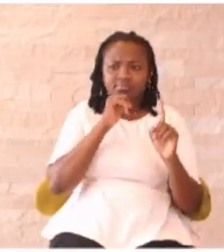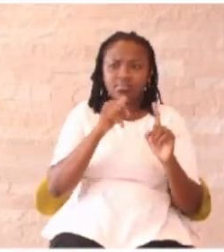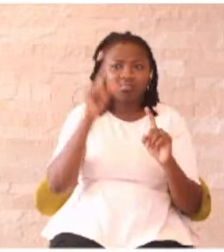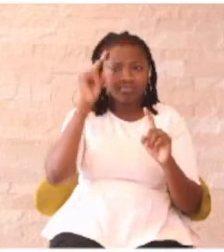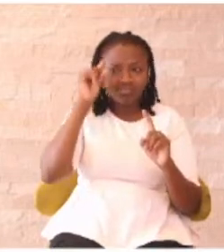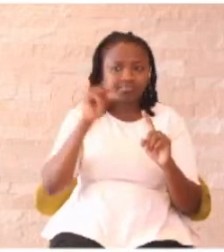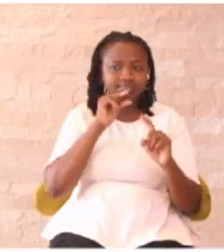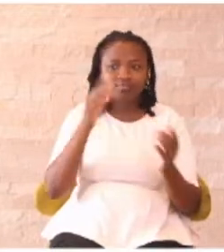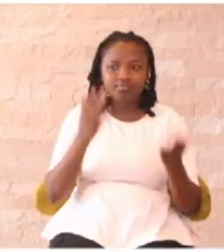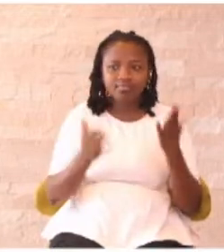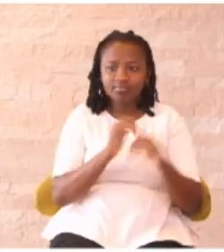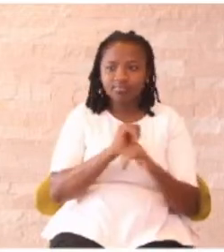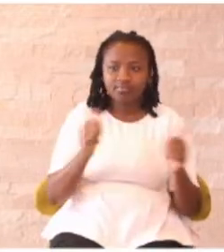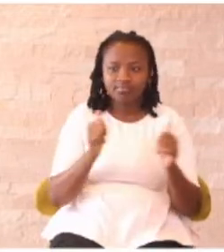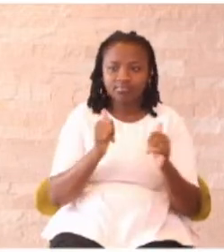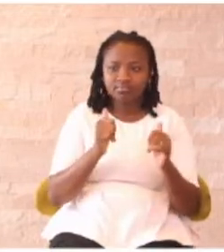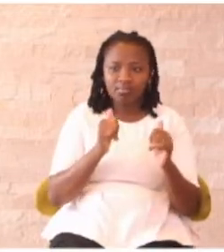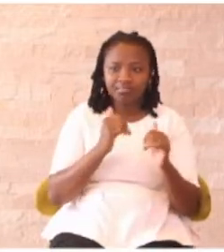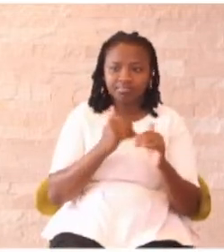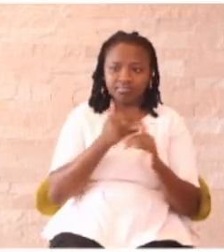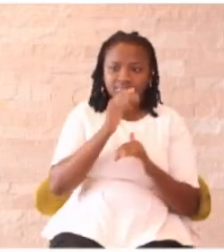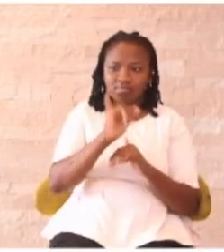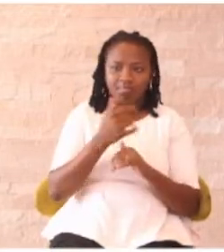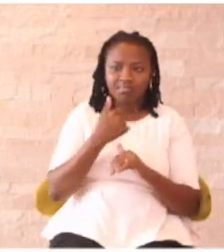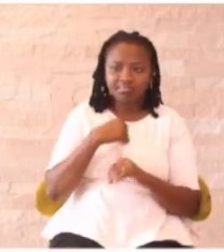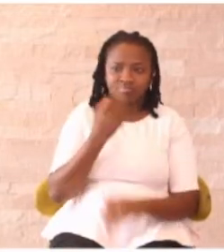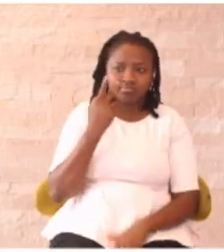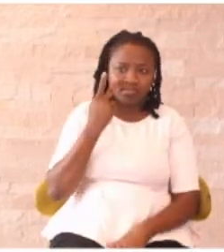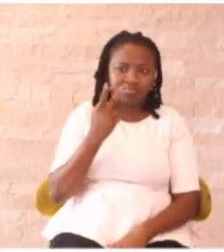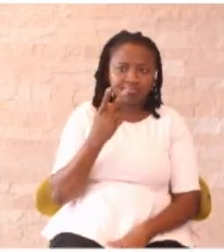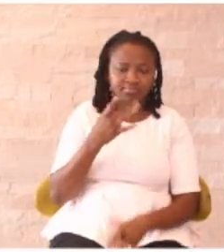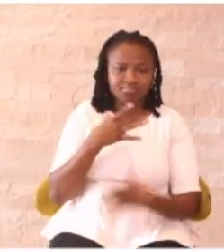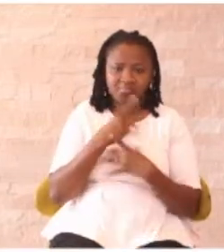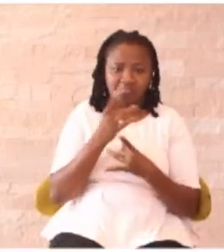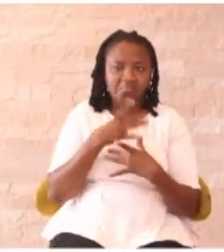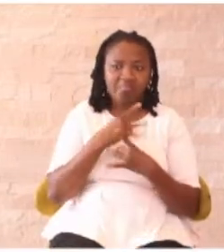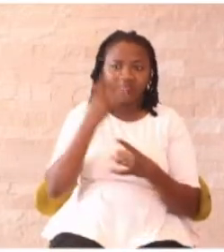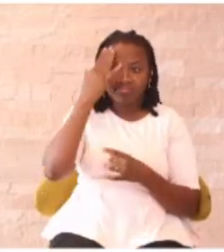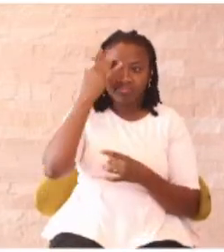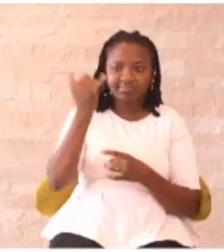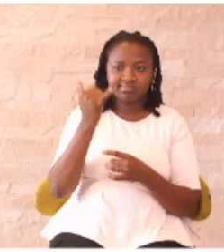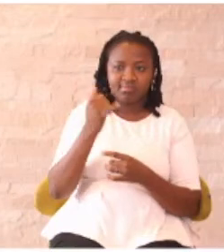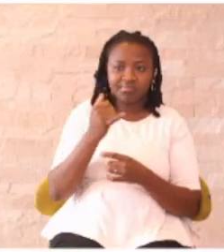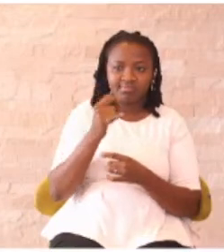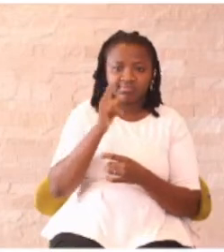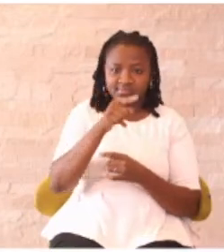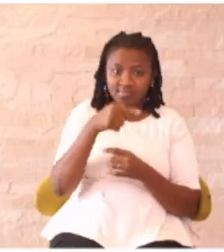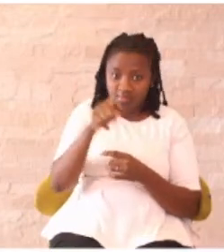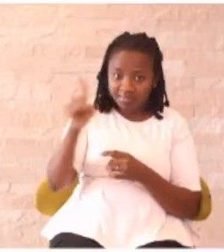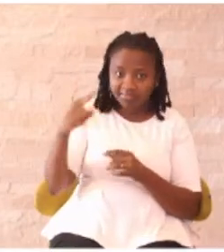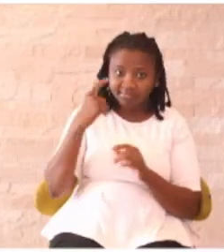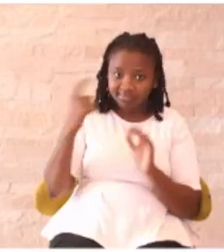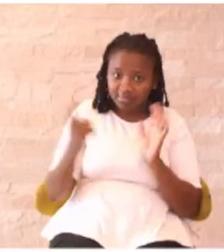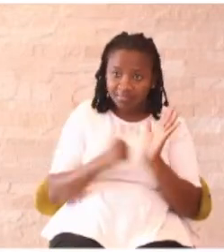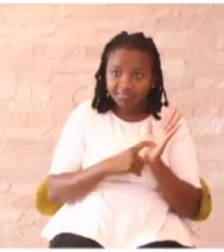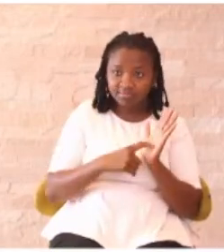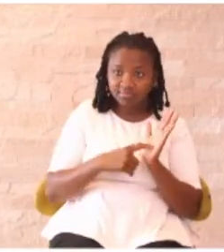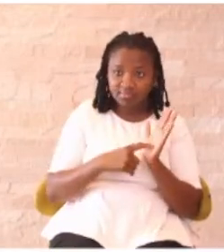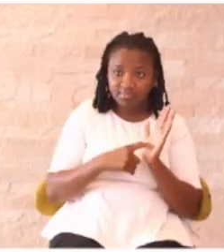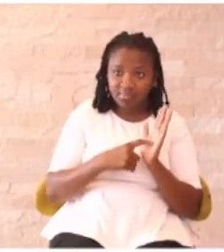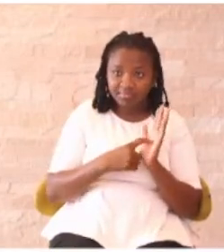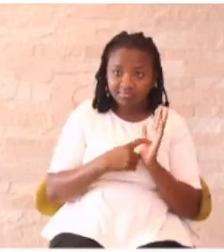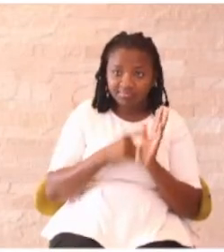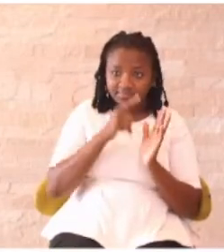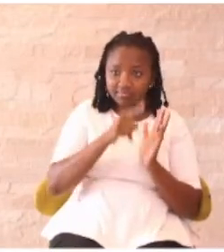inclusive. And we found that quite interesting, because how is it that they notice that